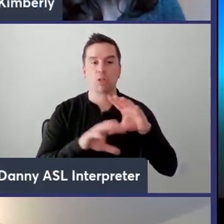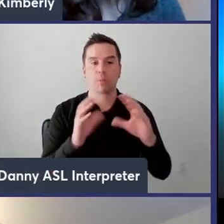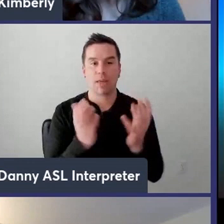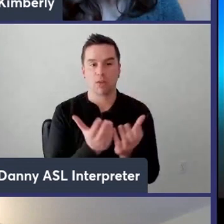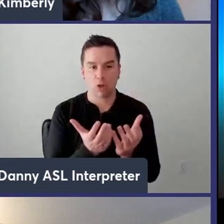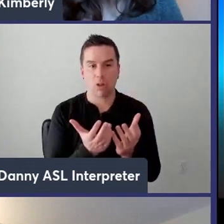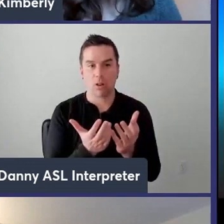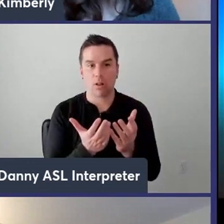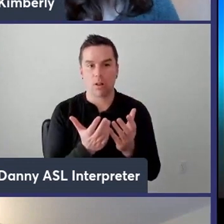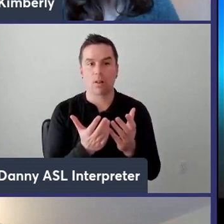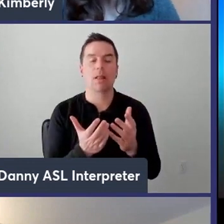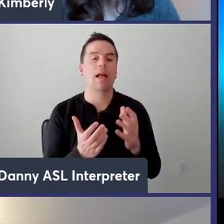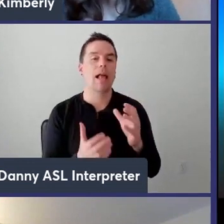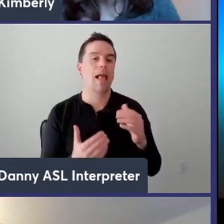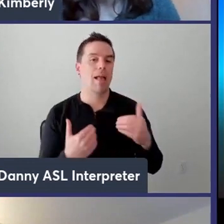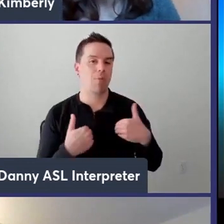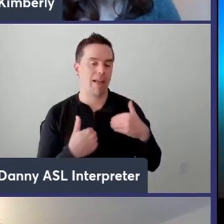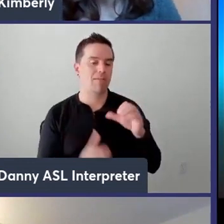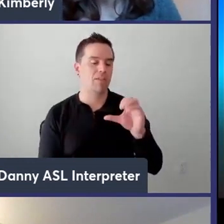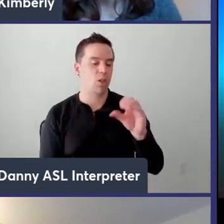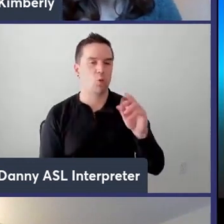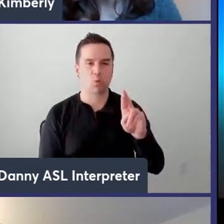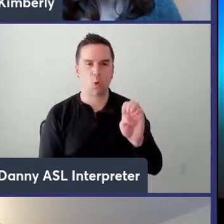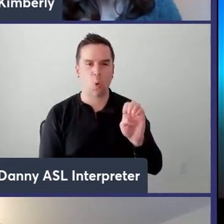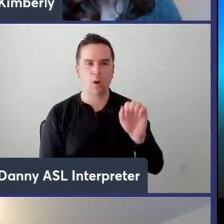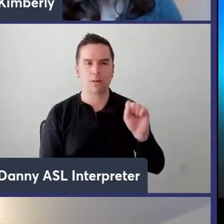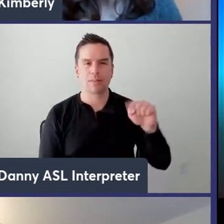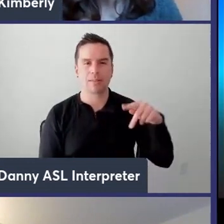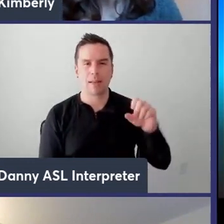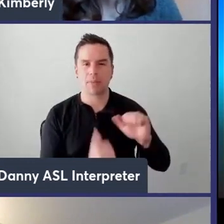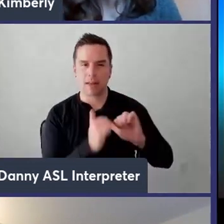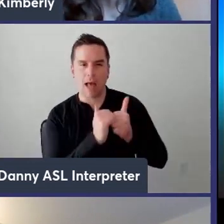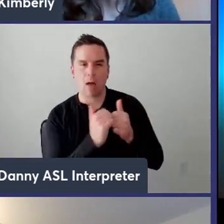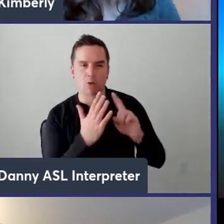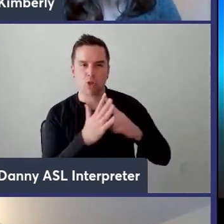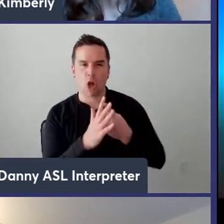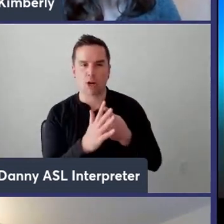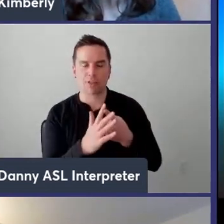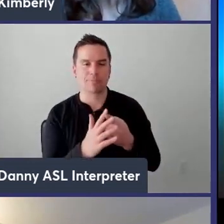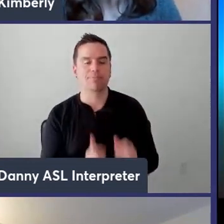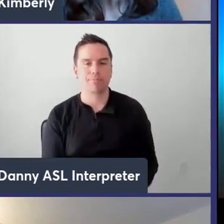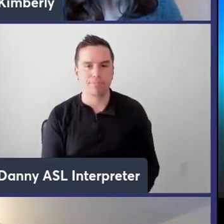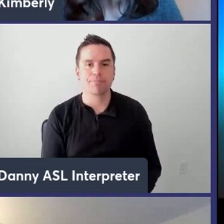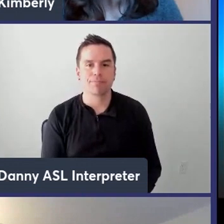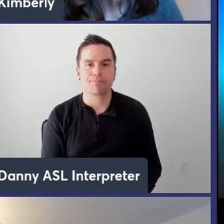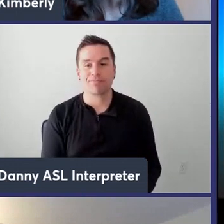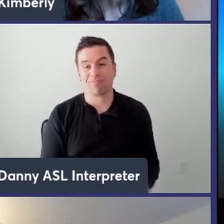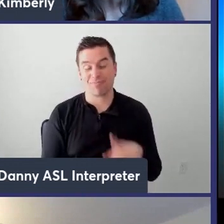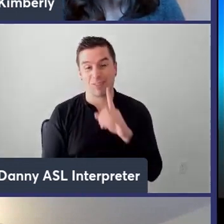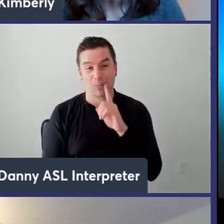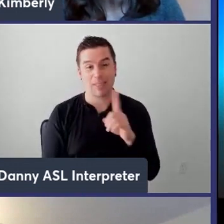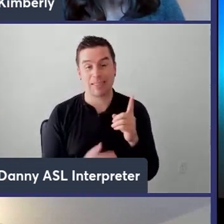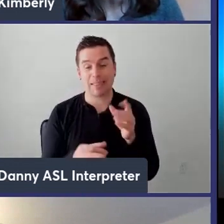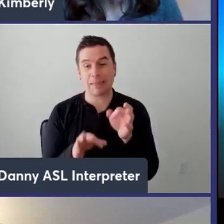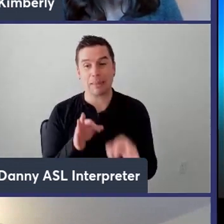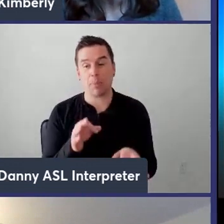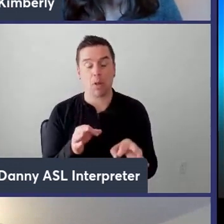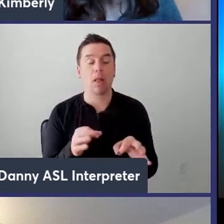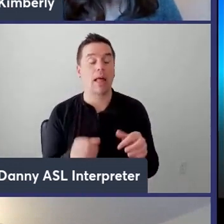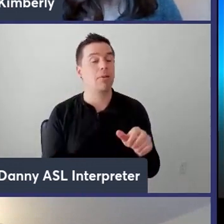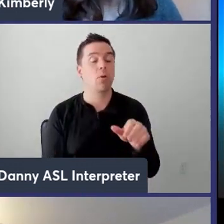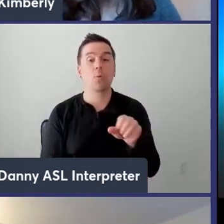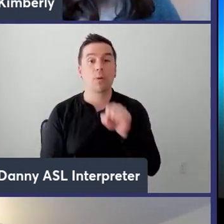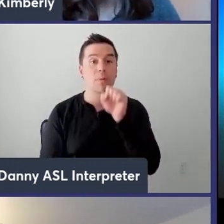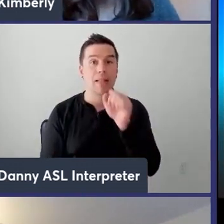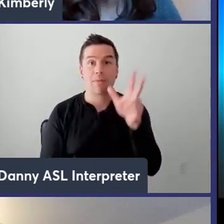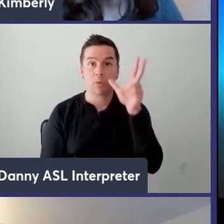you need to get started. So it's super easy to get started. And we love to hear more from the use cases. I shared a few here.